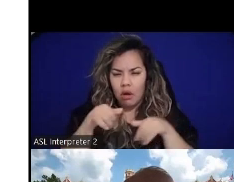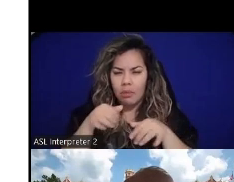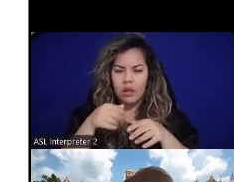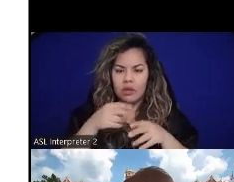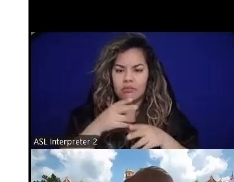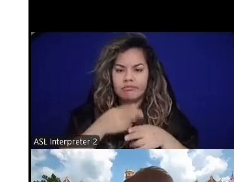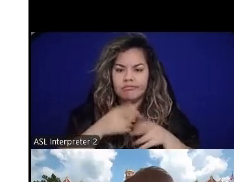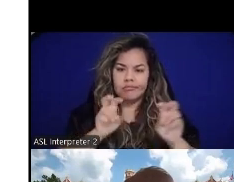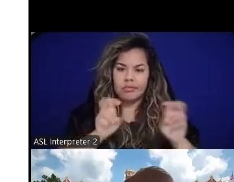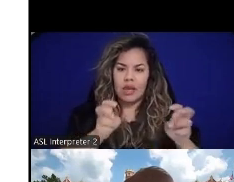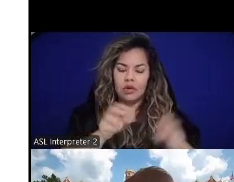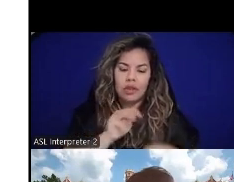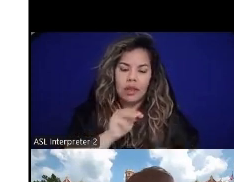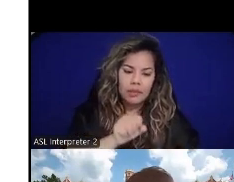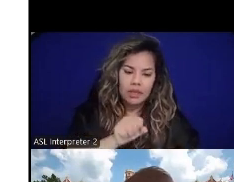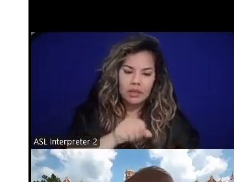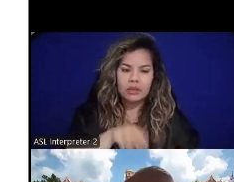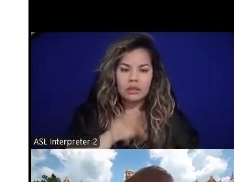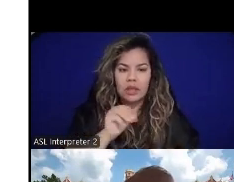Mrs., or Mr.